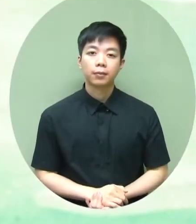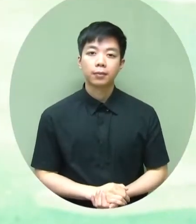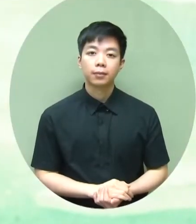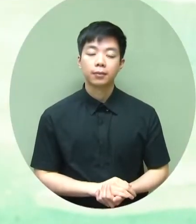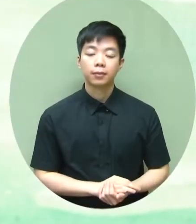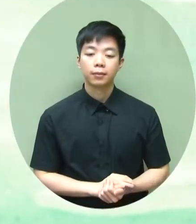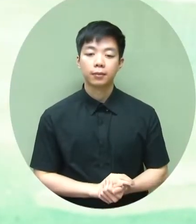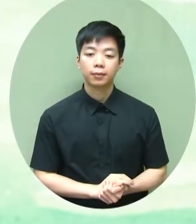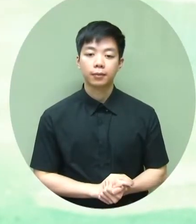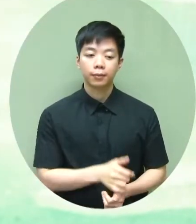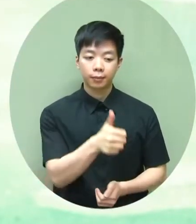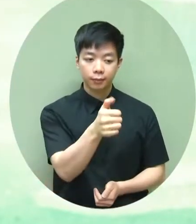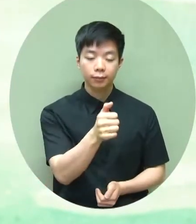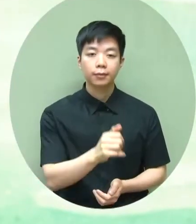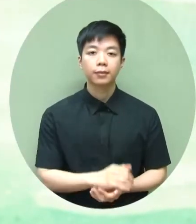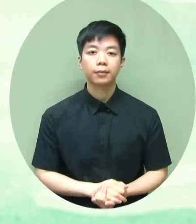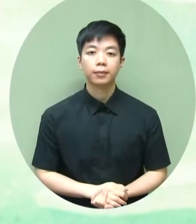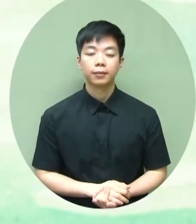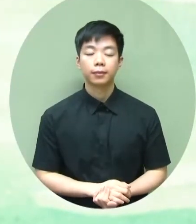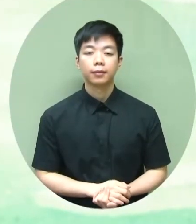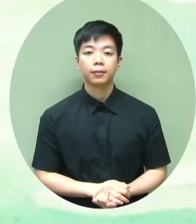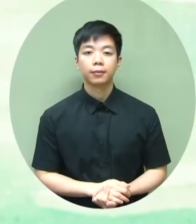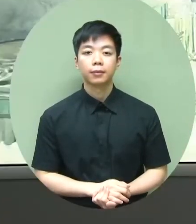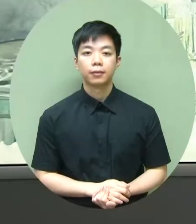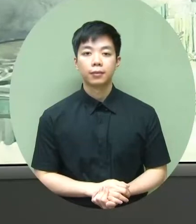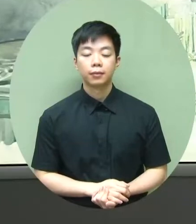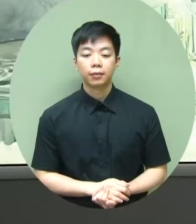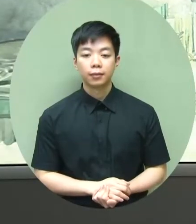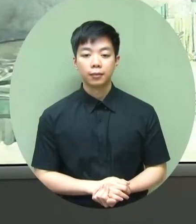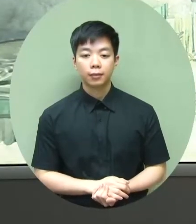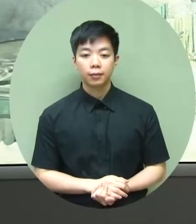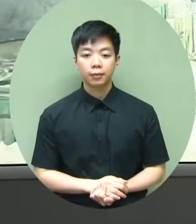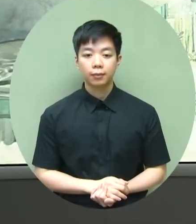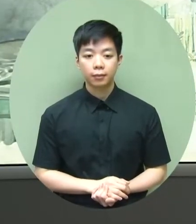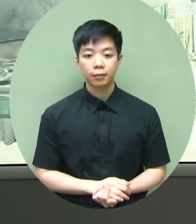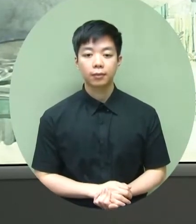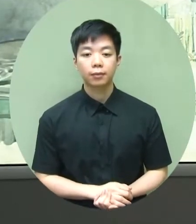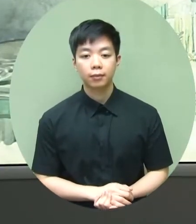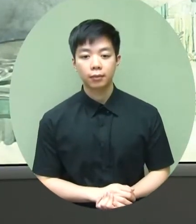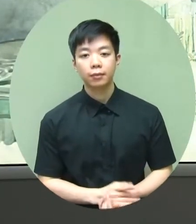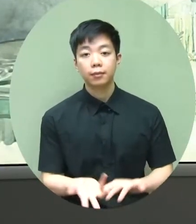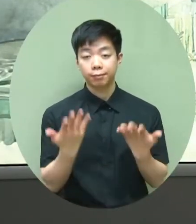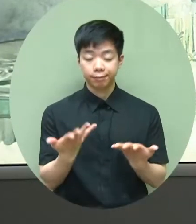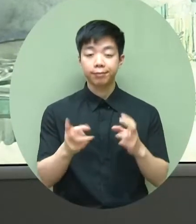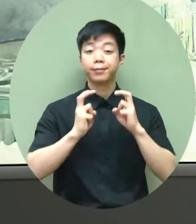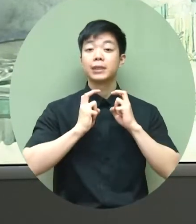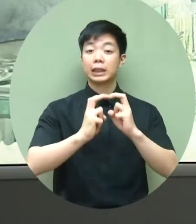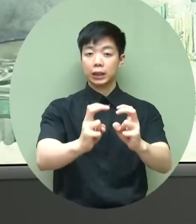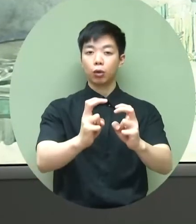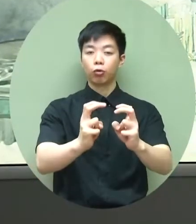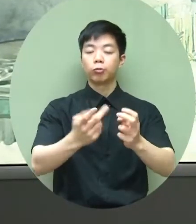Thank you. As the railway network continues to expand, for the same pair of origin to